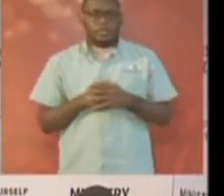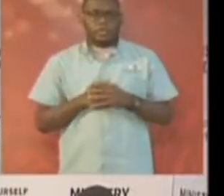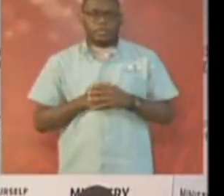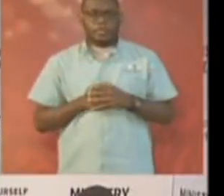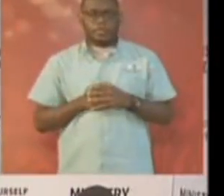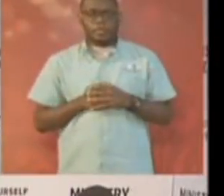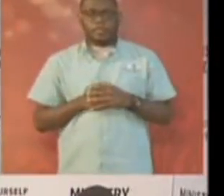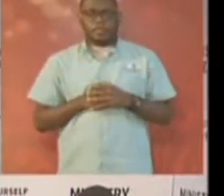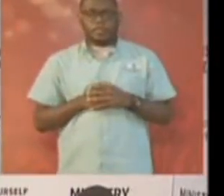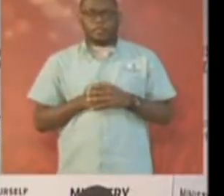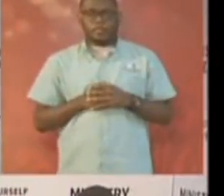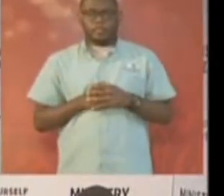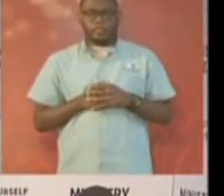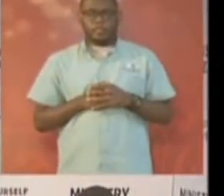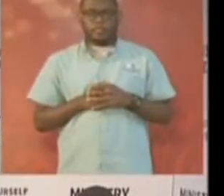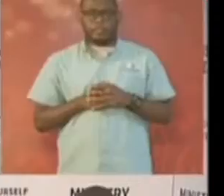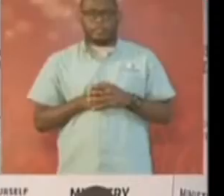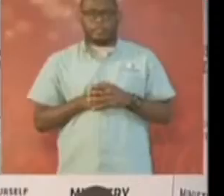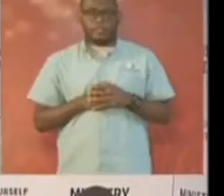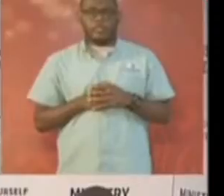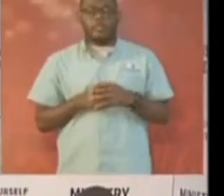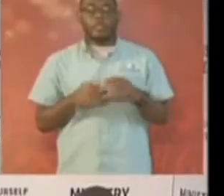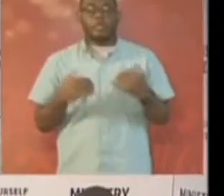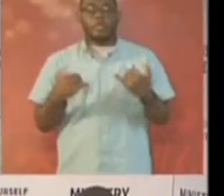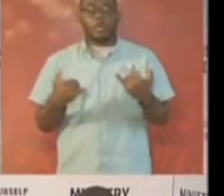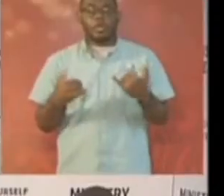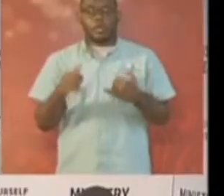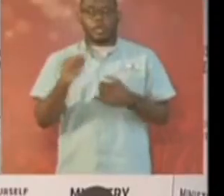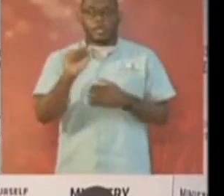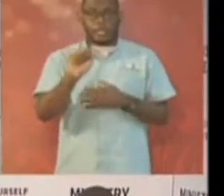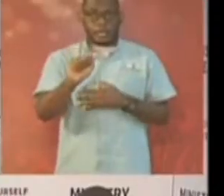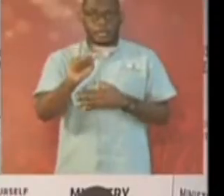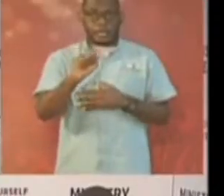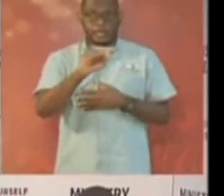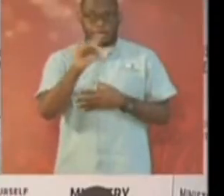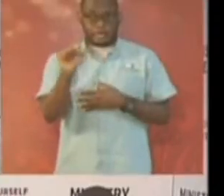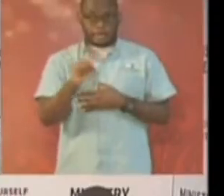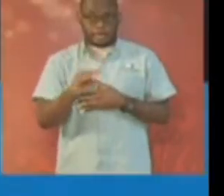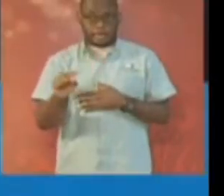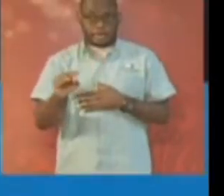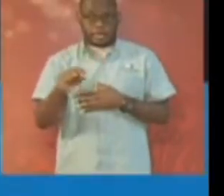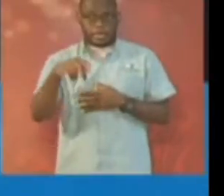very much, Dr. Hines. We now go to AZP News.